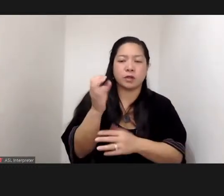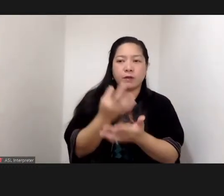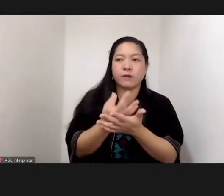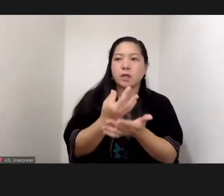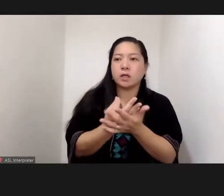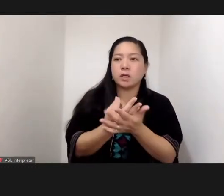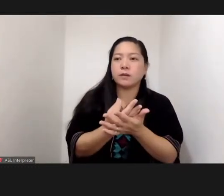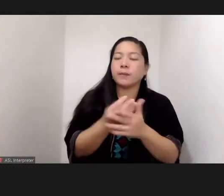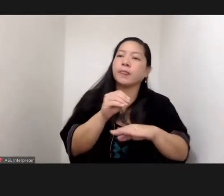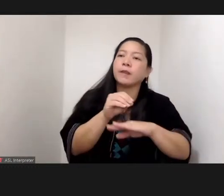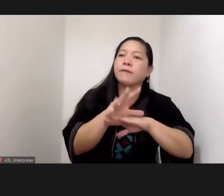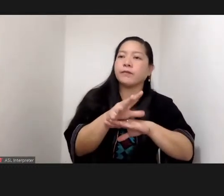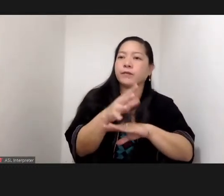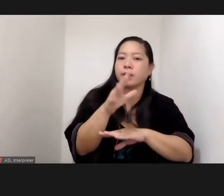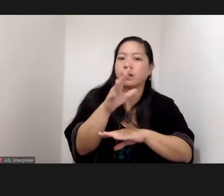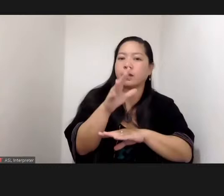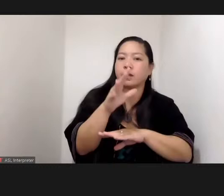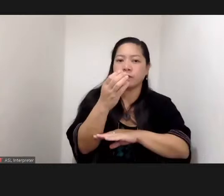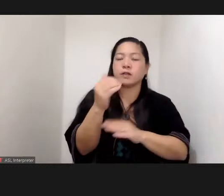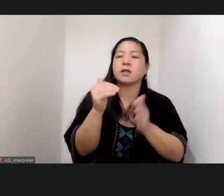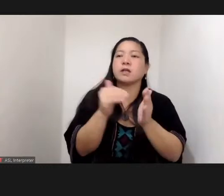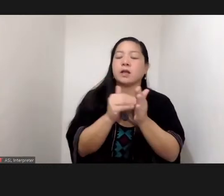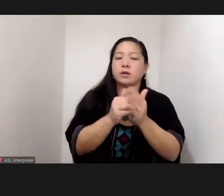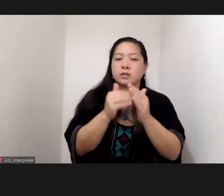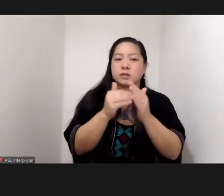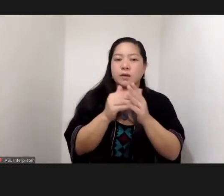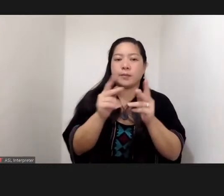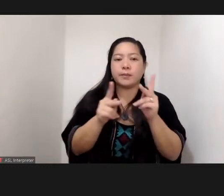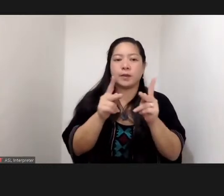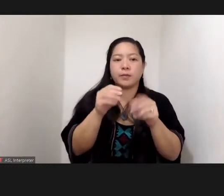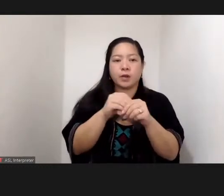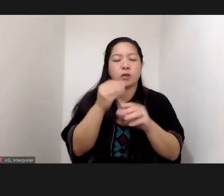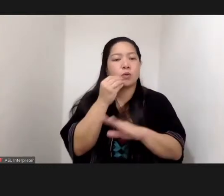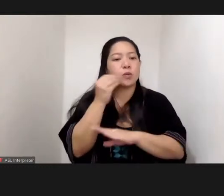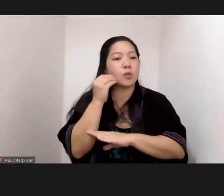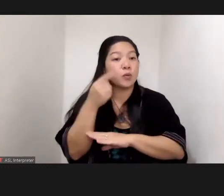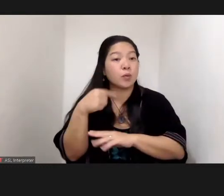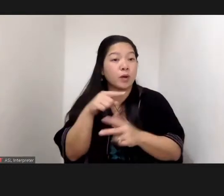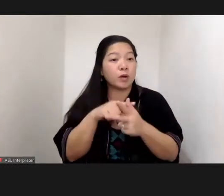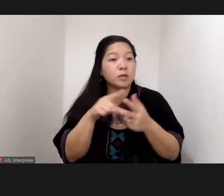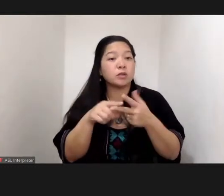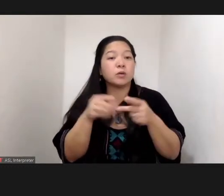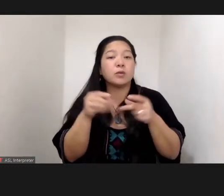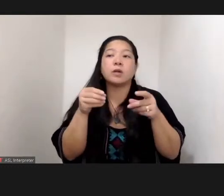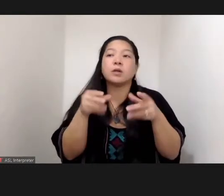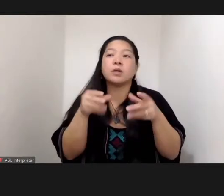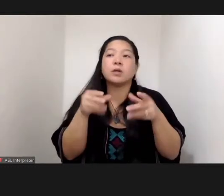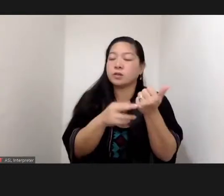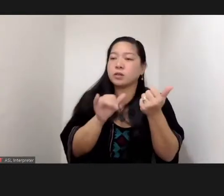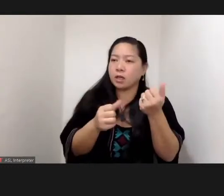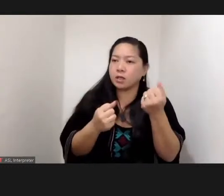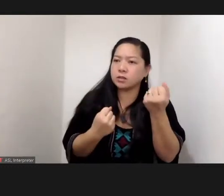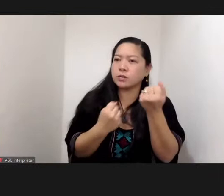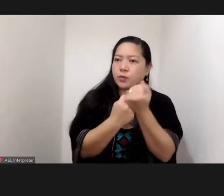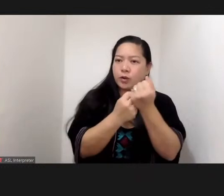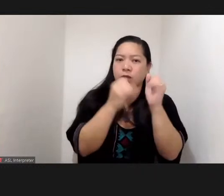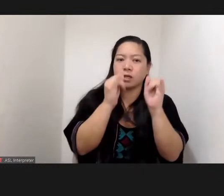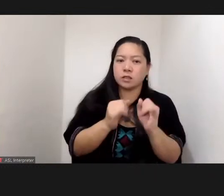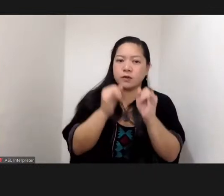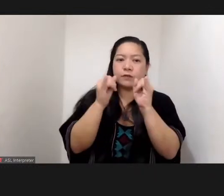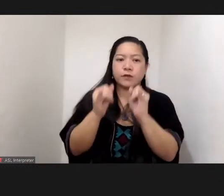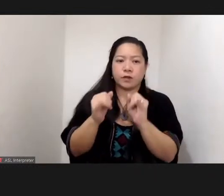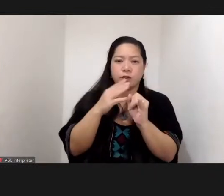15,000 households on our island. We also would lose resources that support individuals